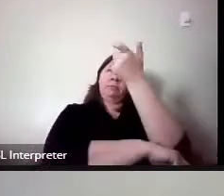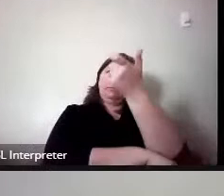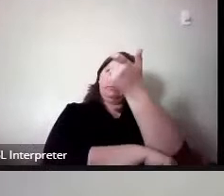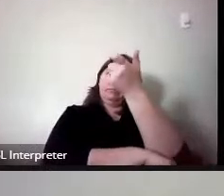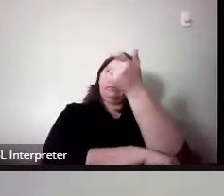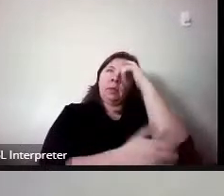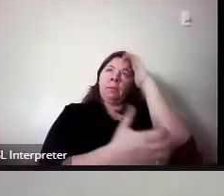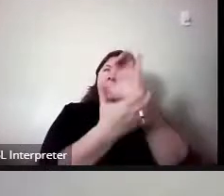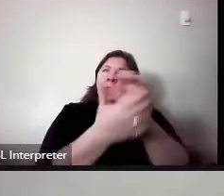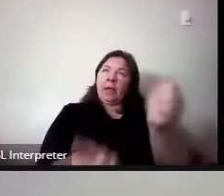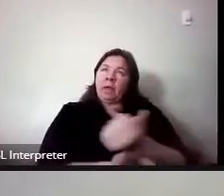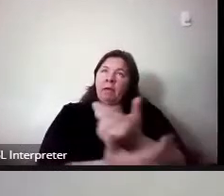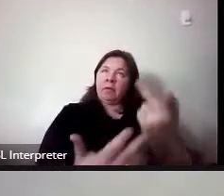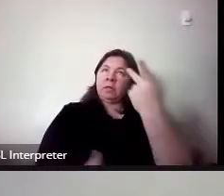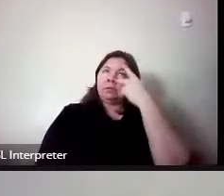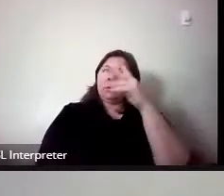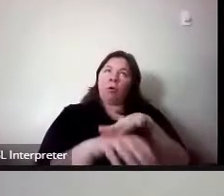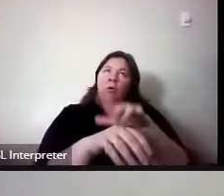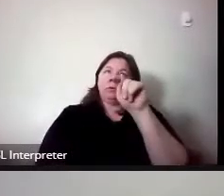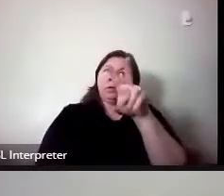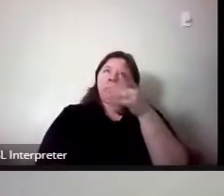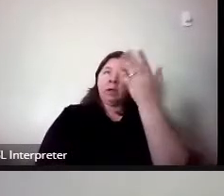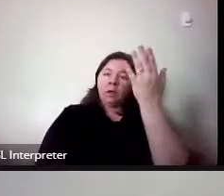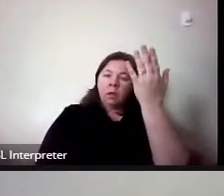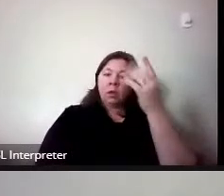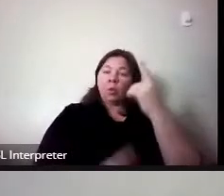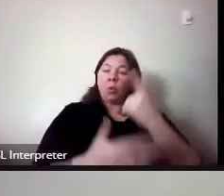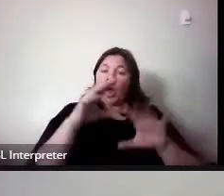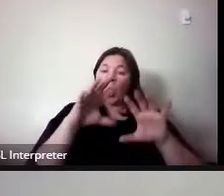believe what you see there is what the world